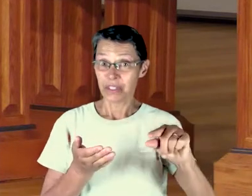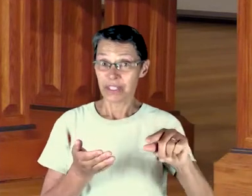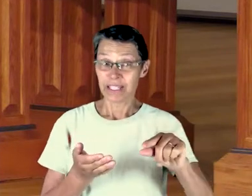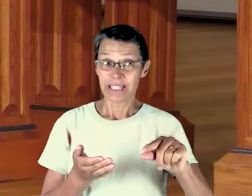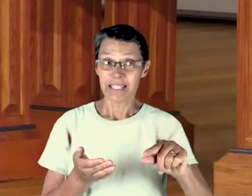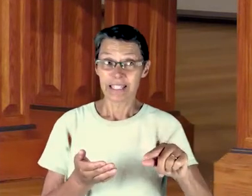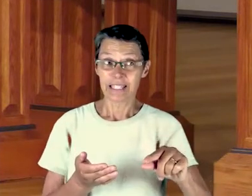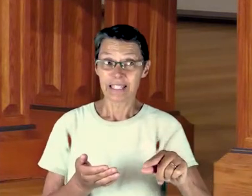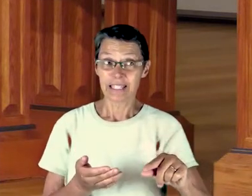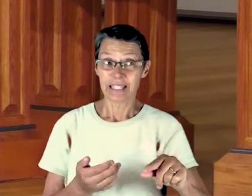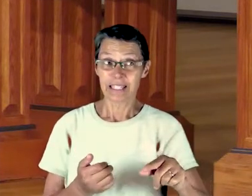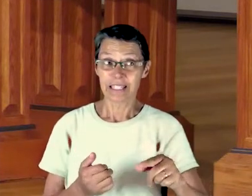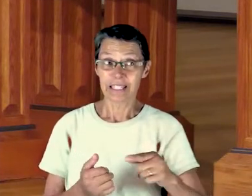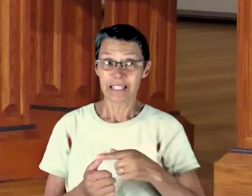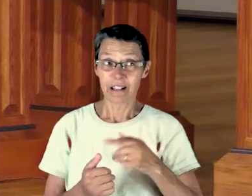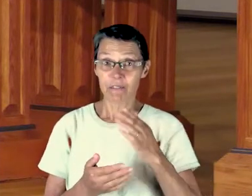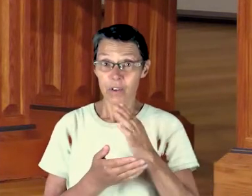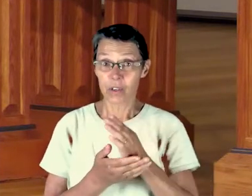The first part of